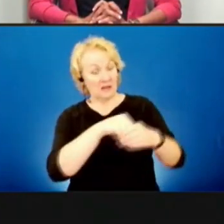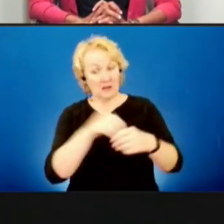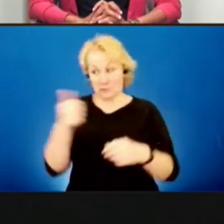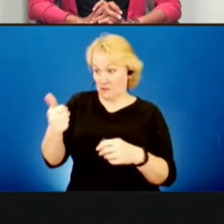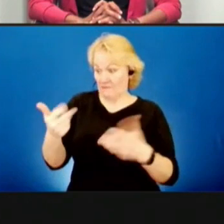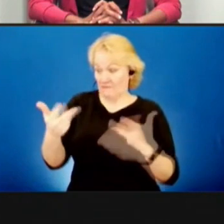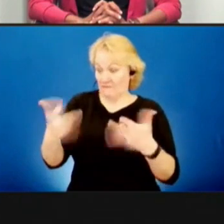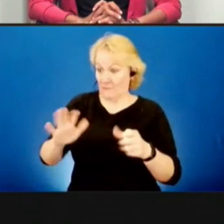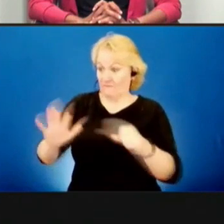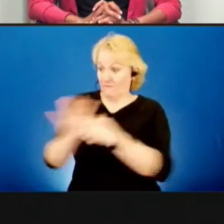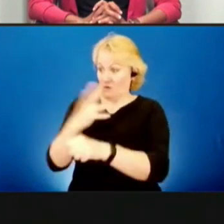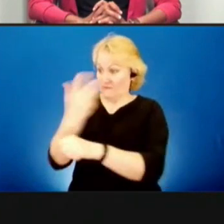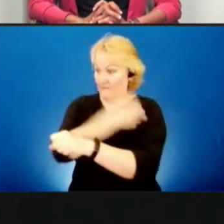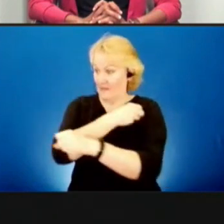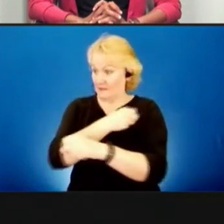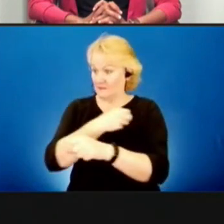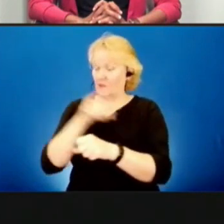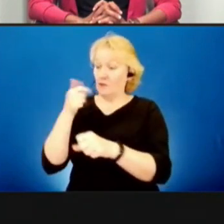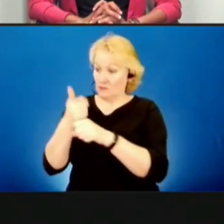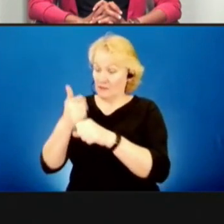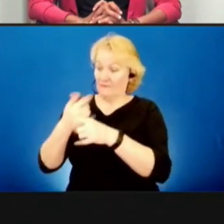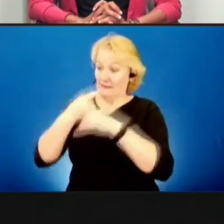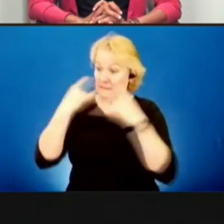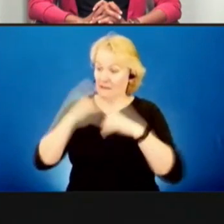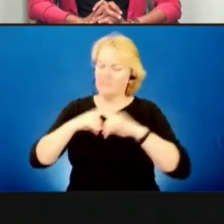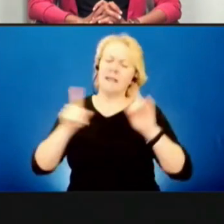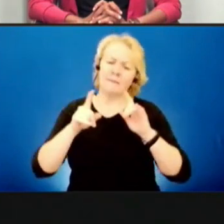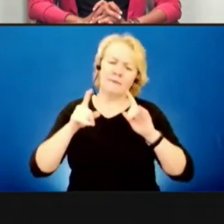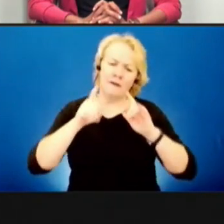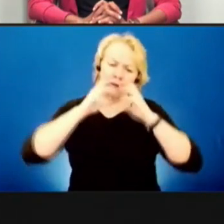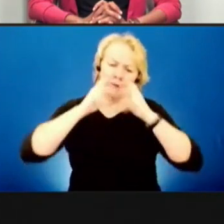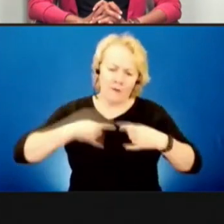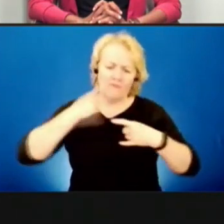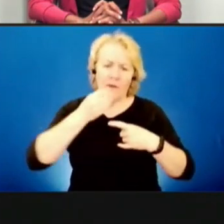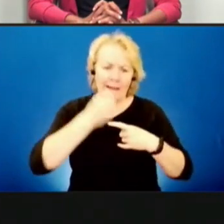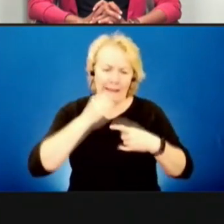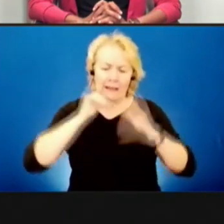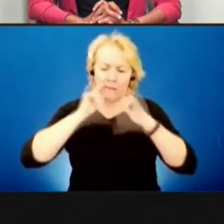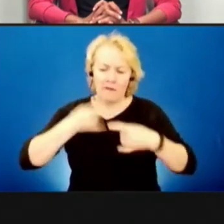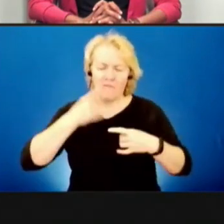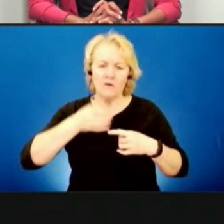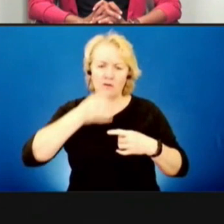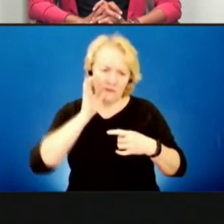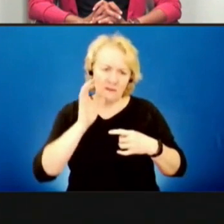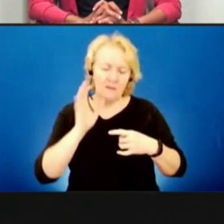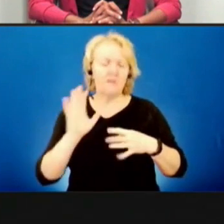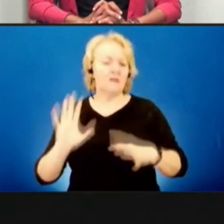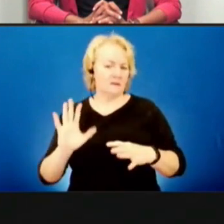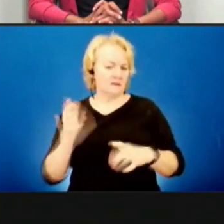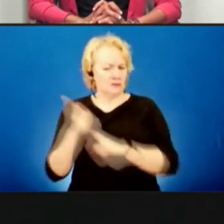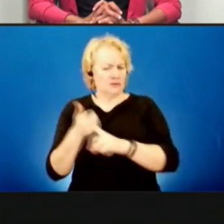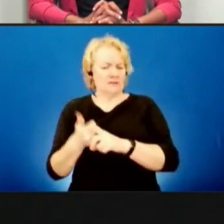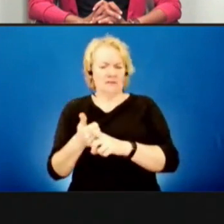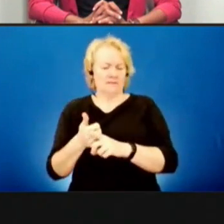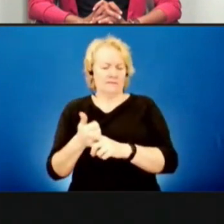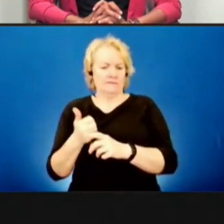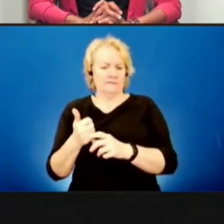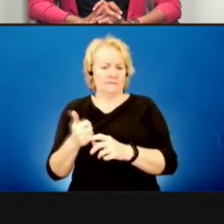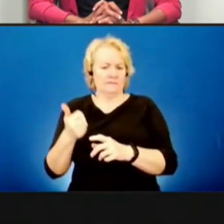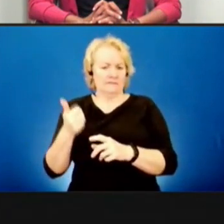vaccinated, wearing a mask except while eating and drinking, you can make that assessment on a personal